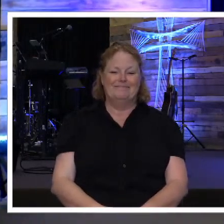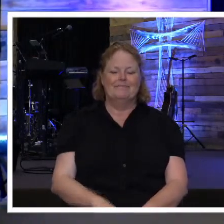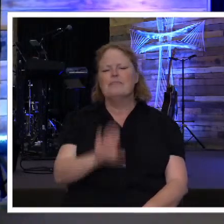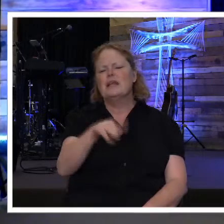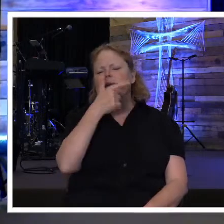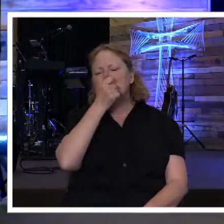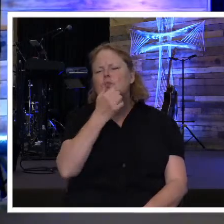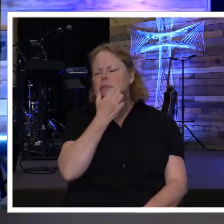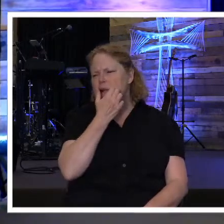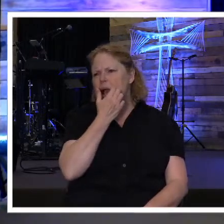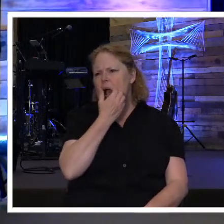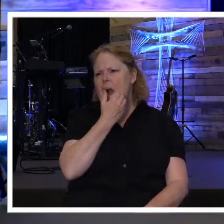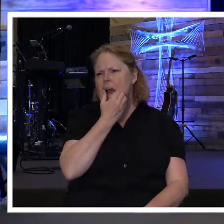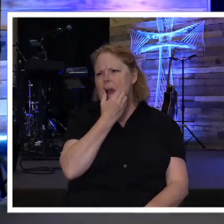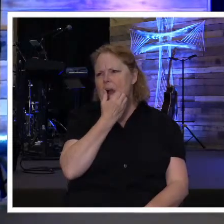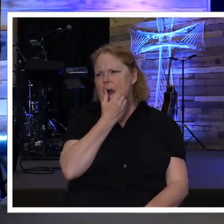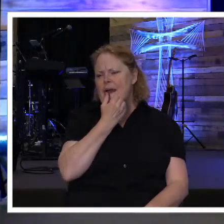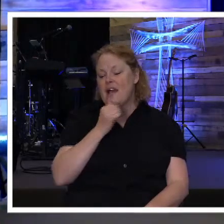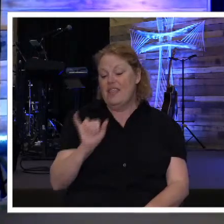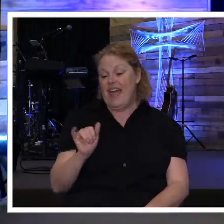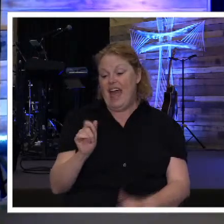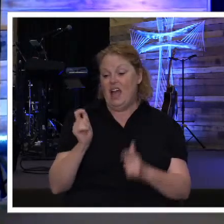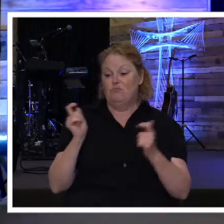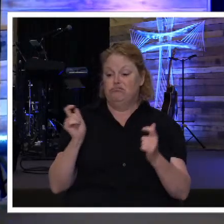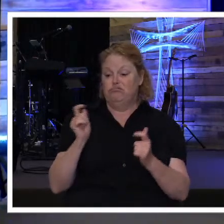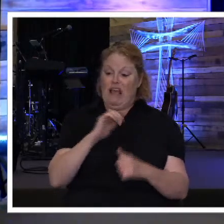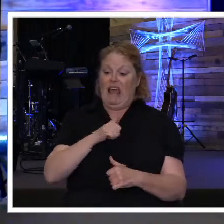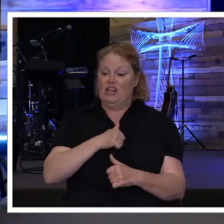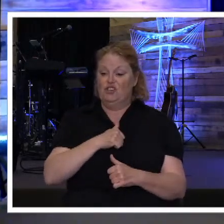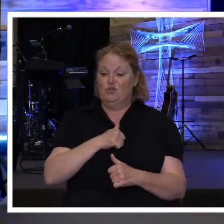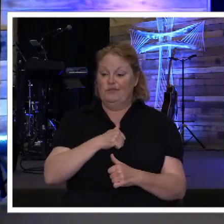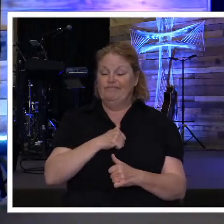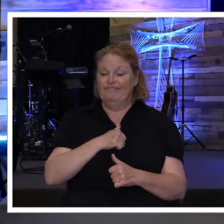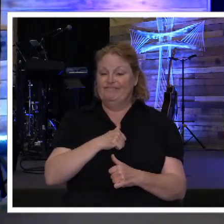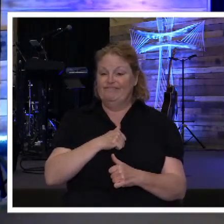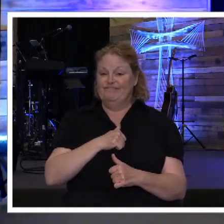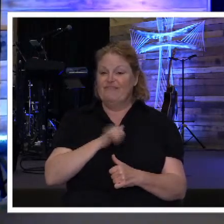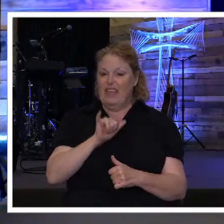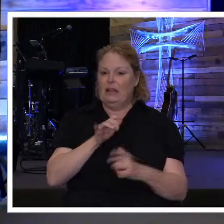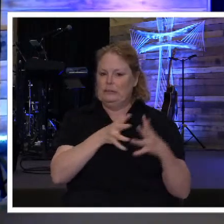Interesting enough, this same attitude infects our culture today.